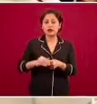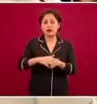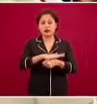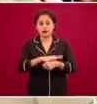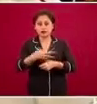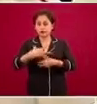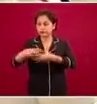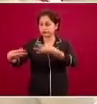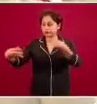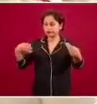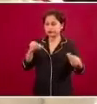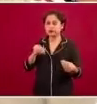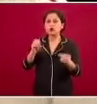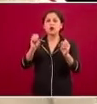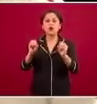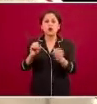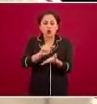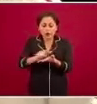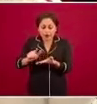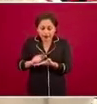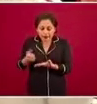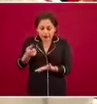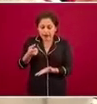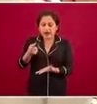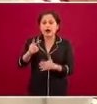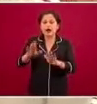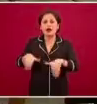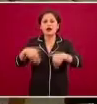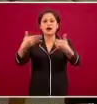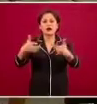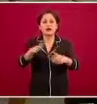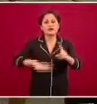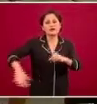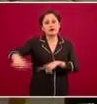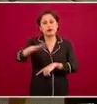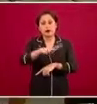country. Can you talk about the